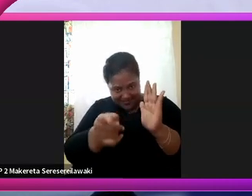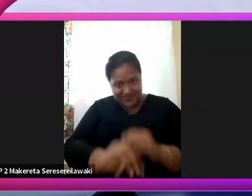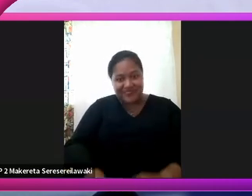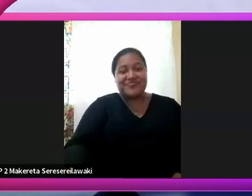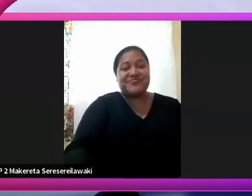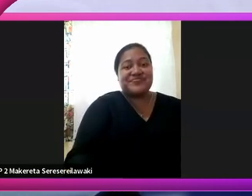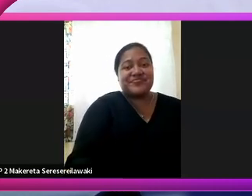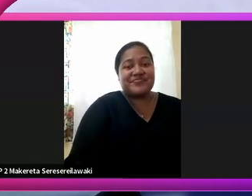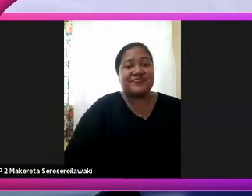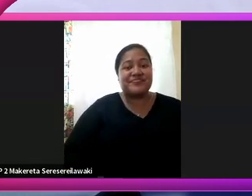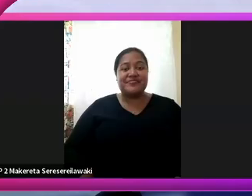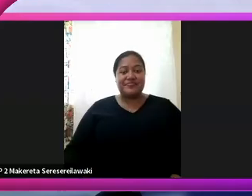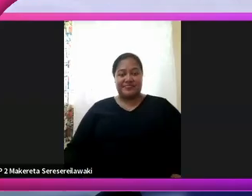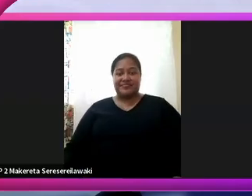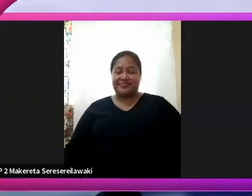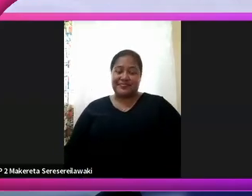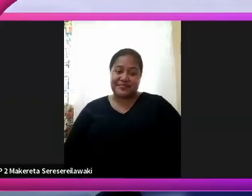please.